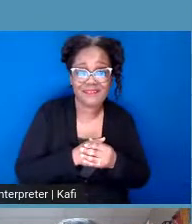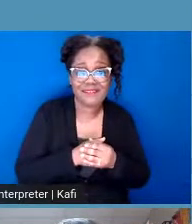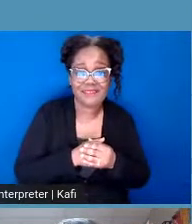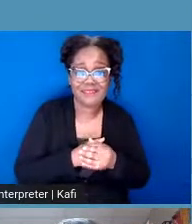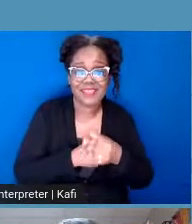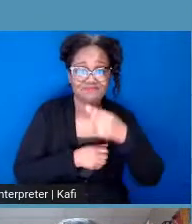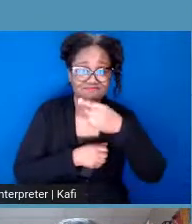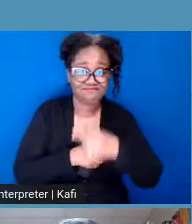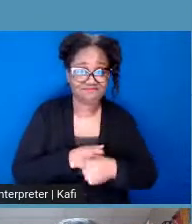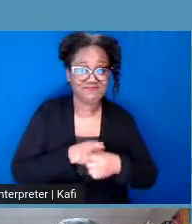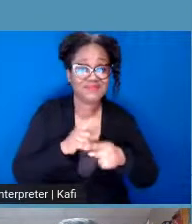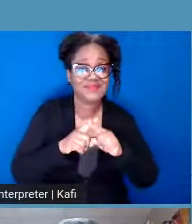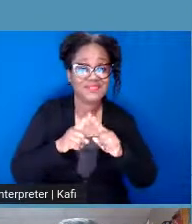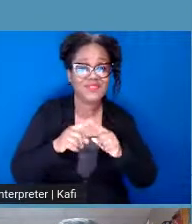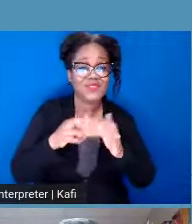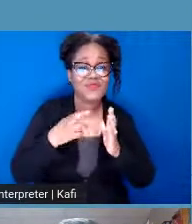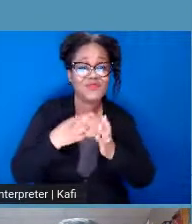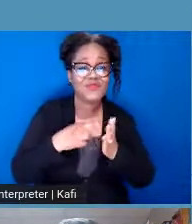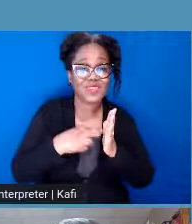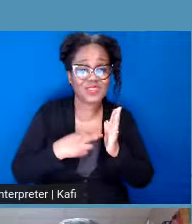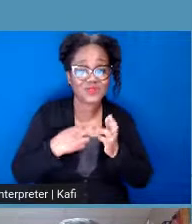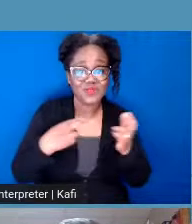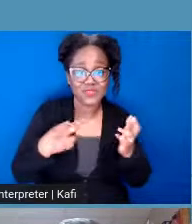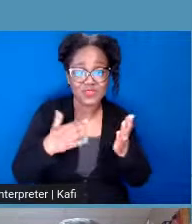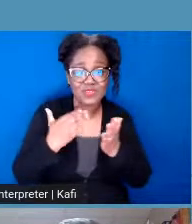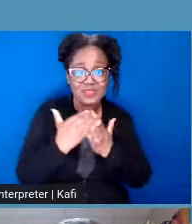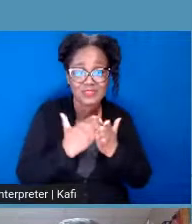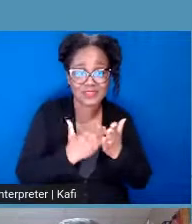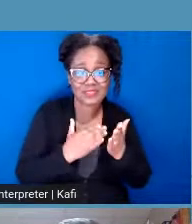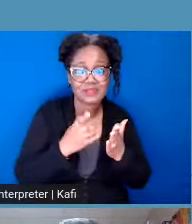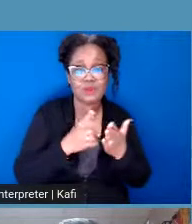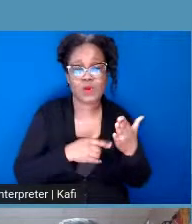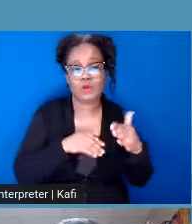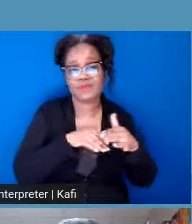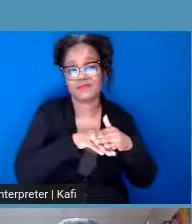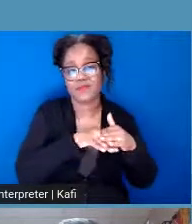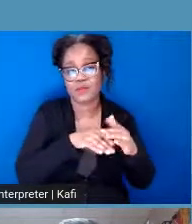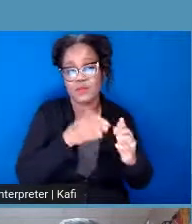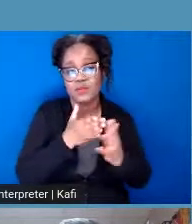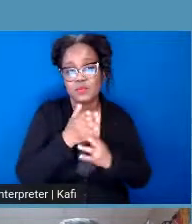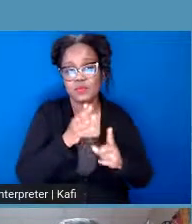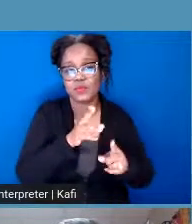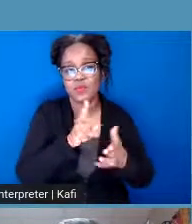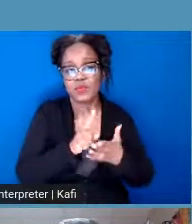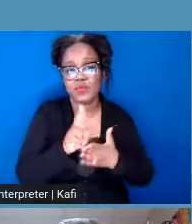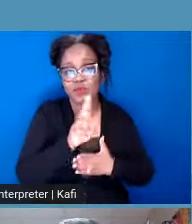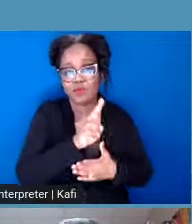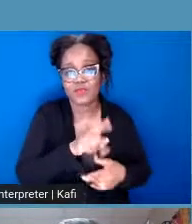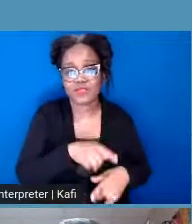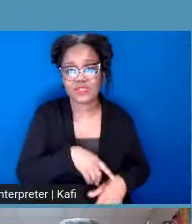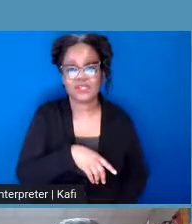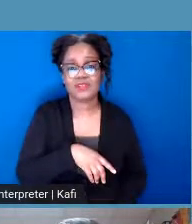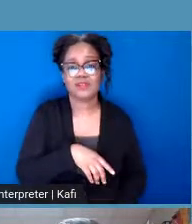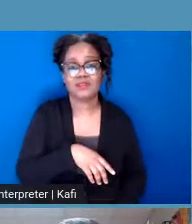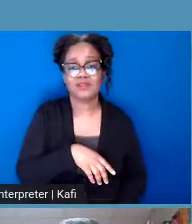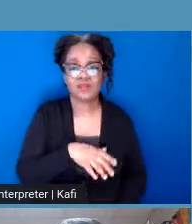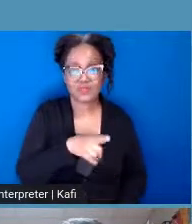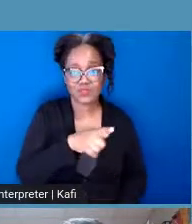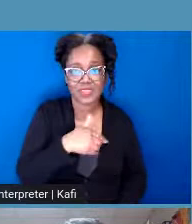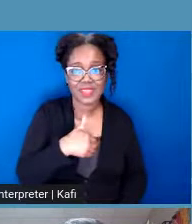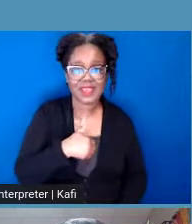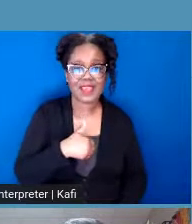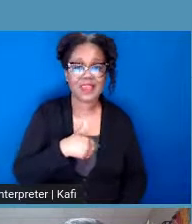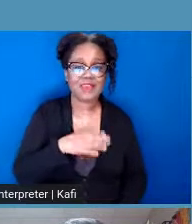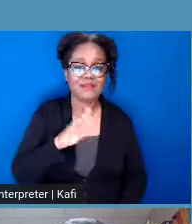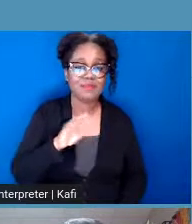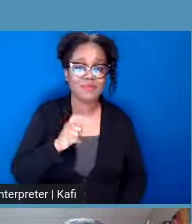largely what we had through our university system, Box and Drupal, and we used